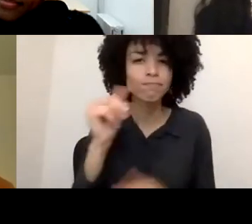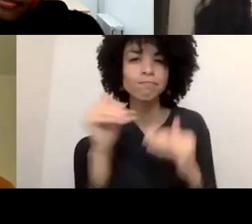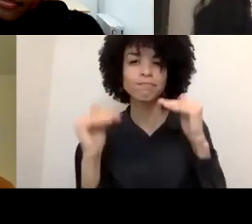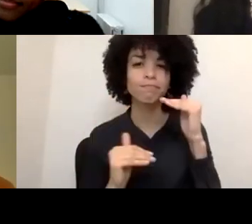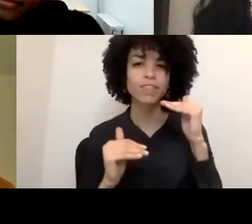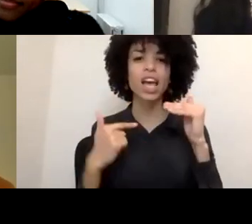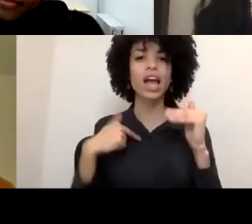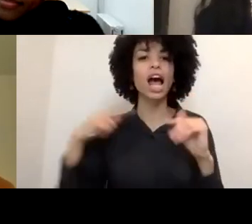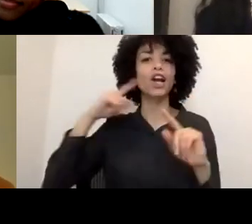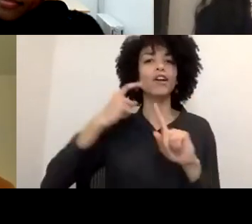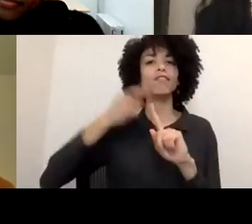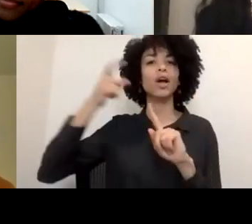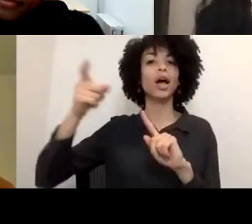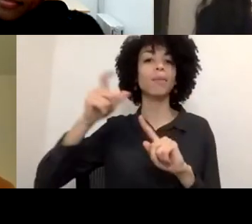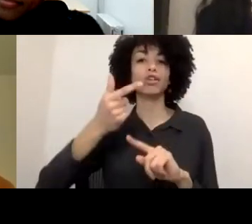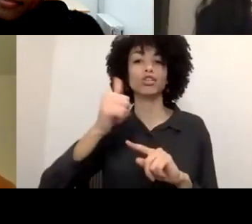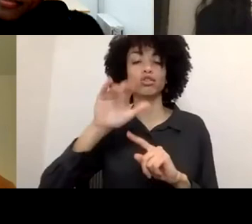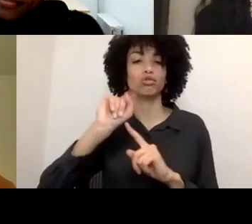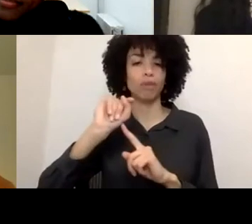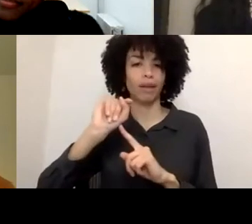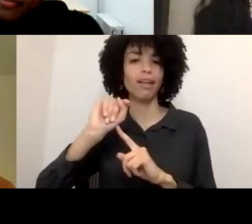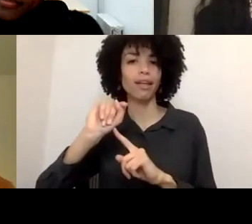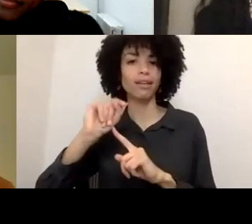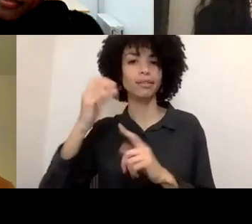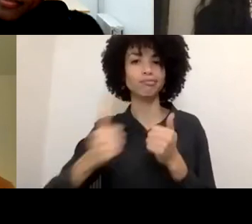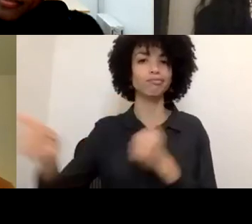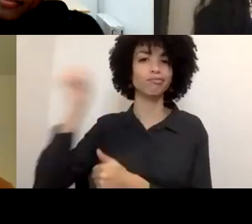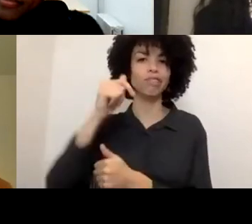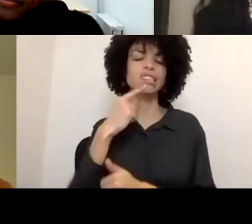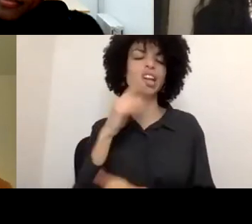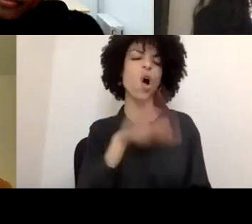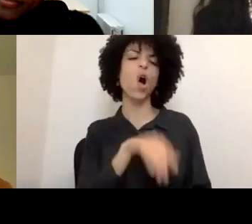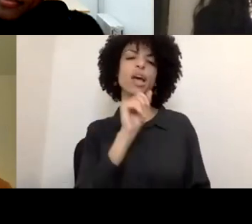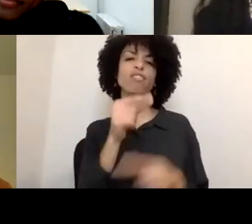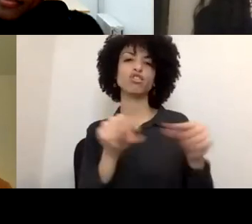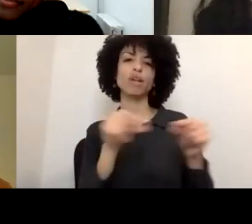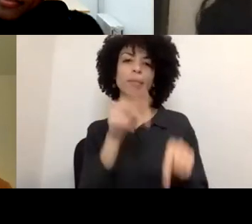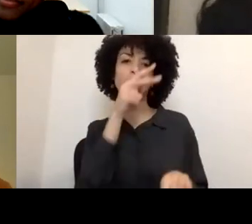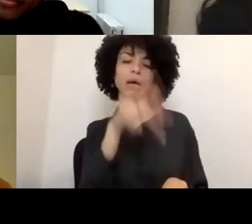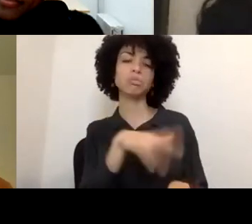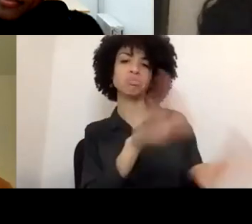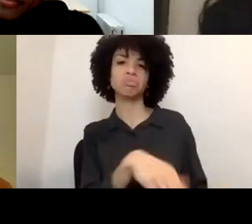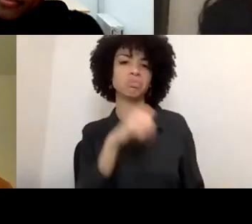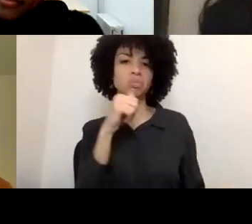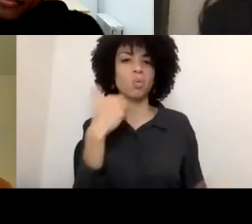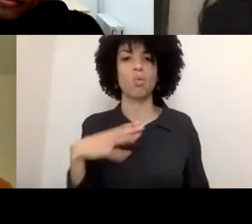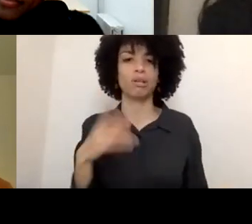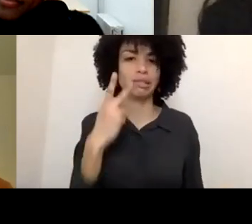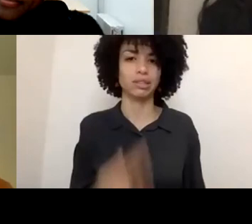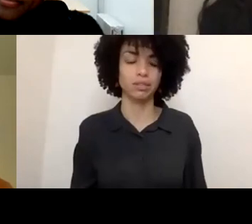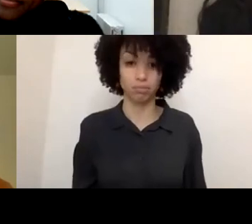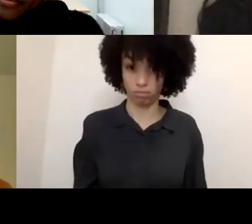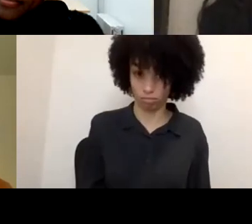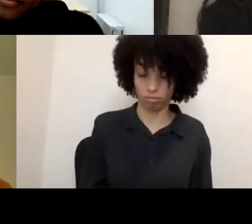grant officers saying, you know, if the grammar is not good, I really don't want to see it. And I have